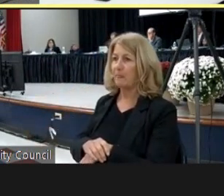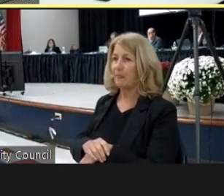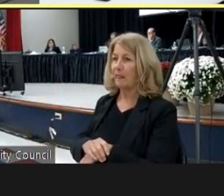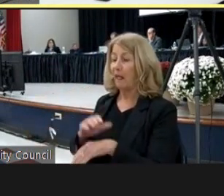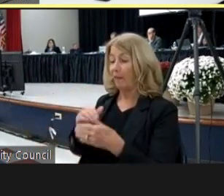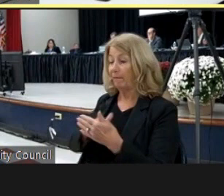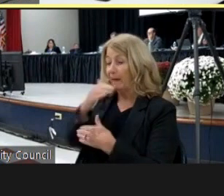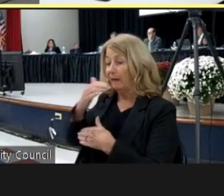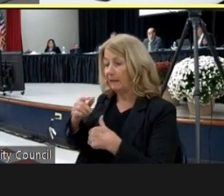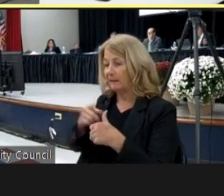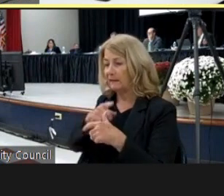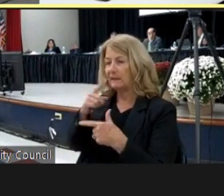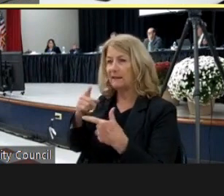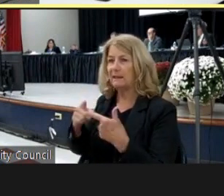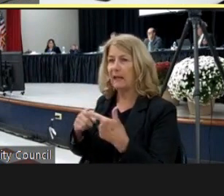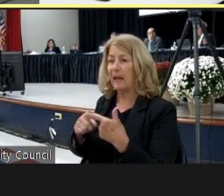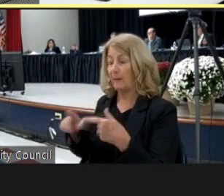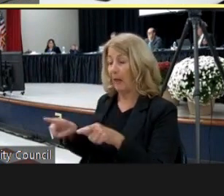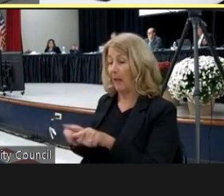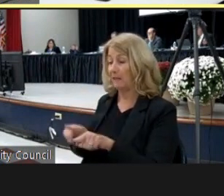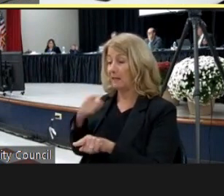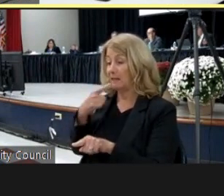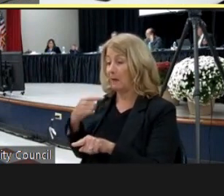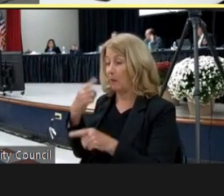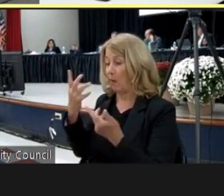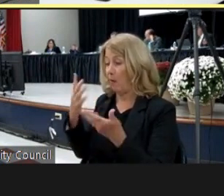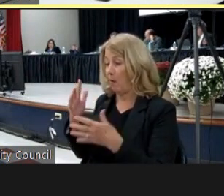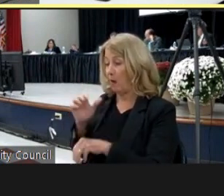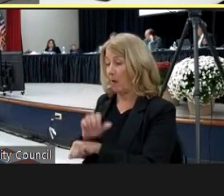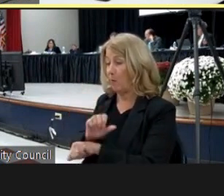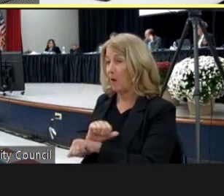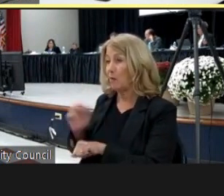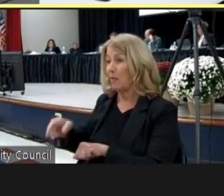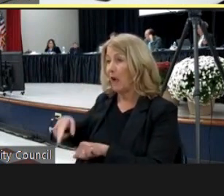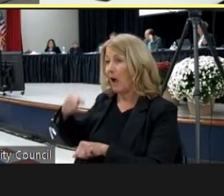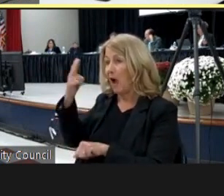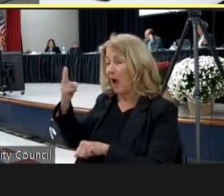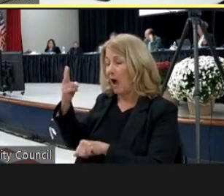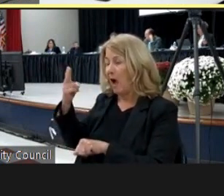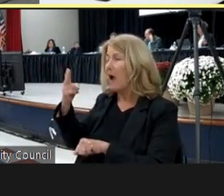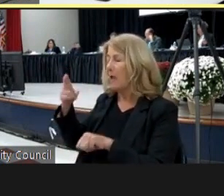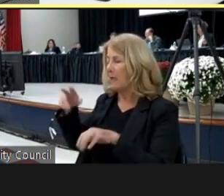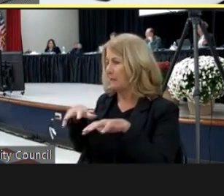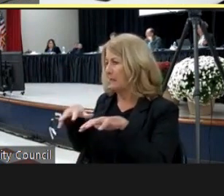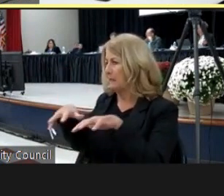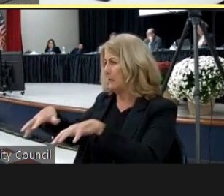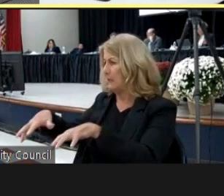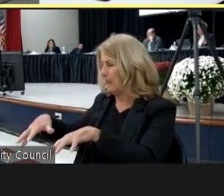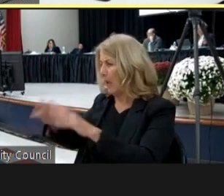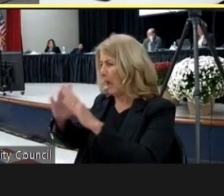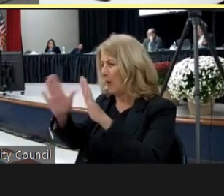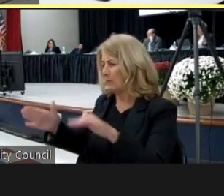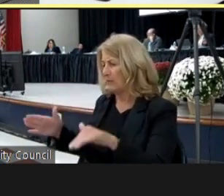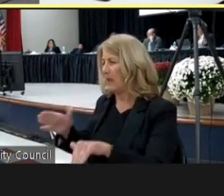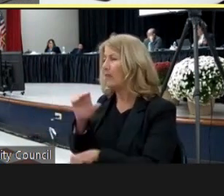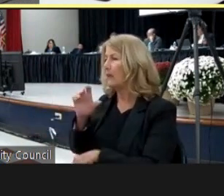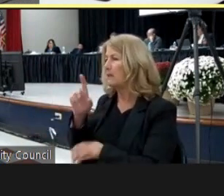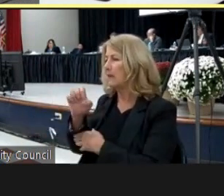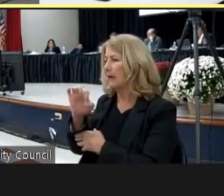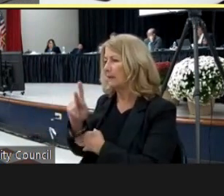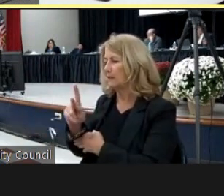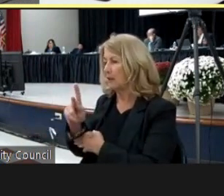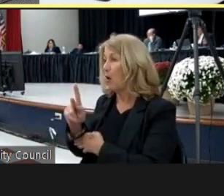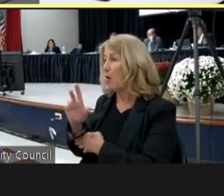Next steps, as I mentioned, we'd already been working with a high density housing committee and with the housing task force to come up with these